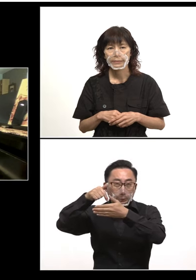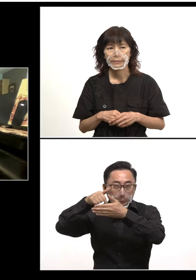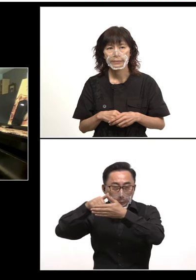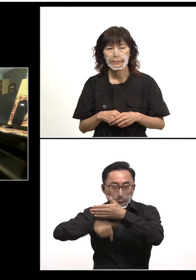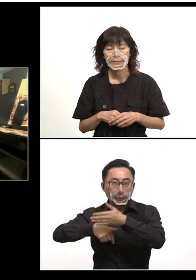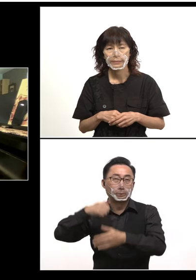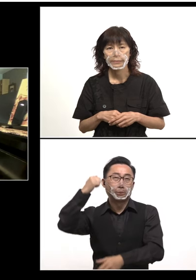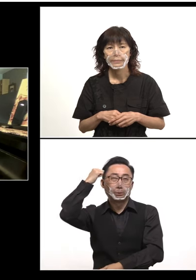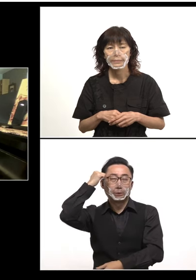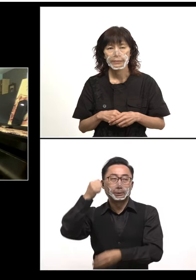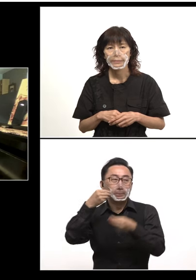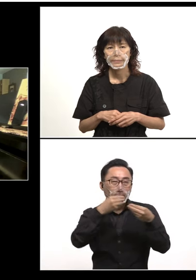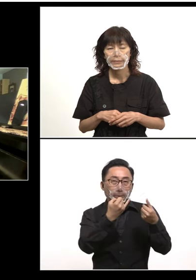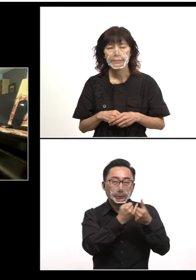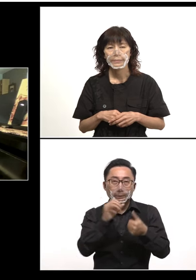students, sighted